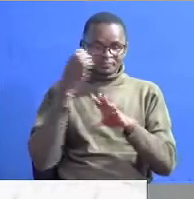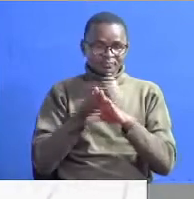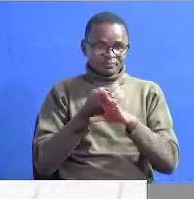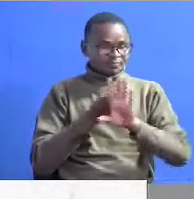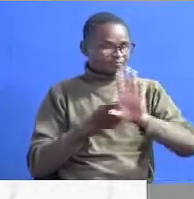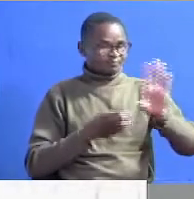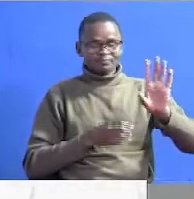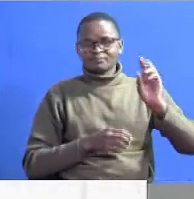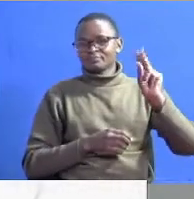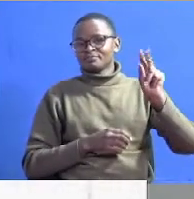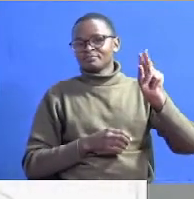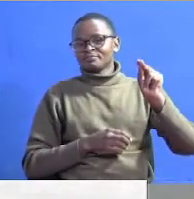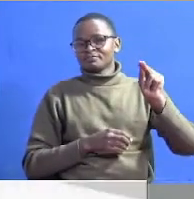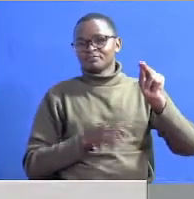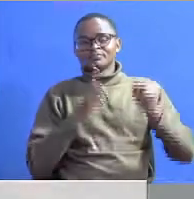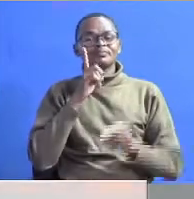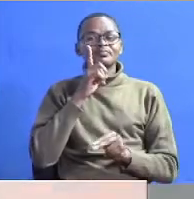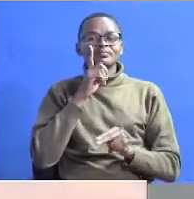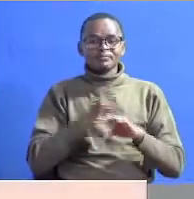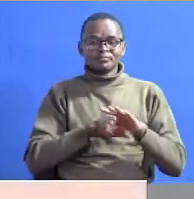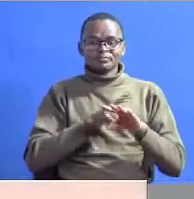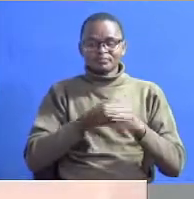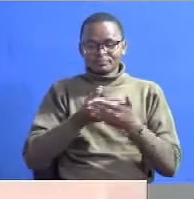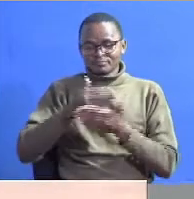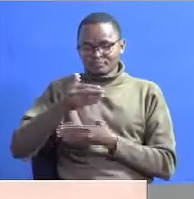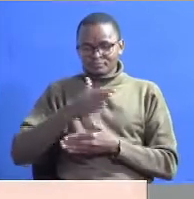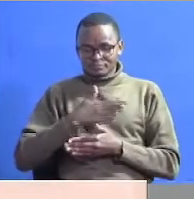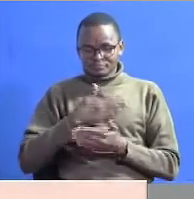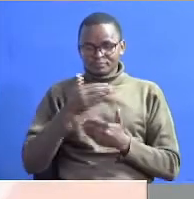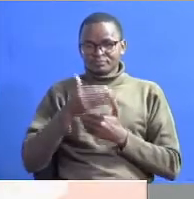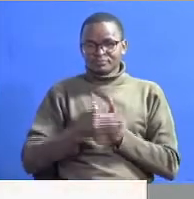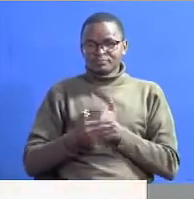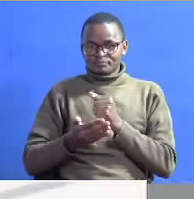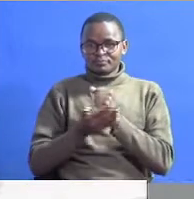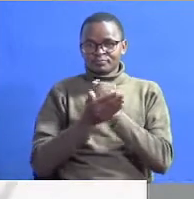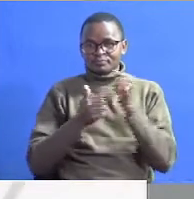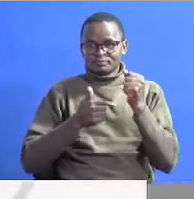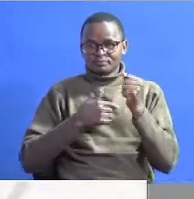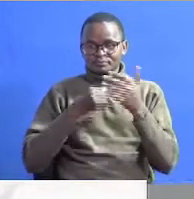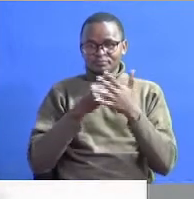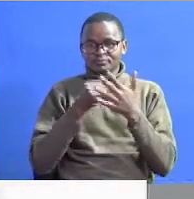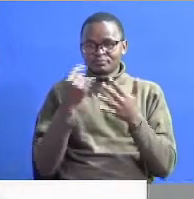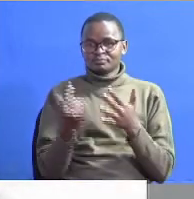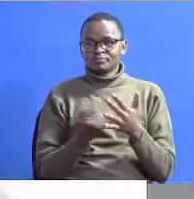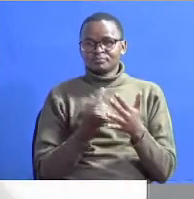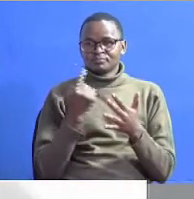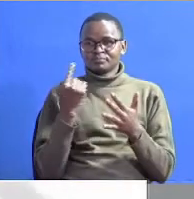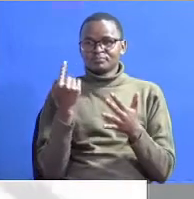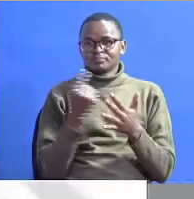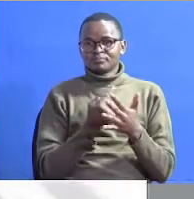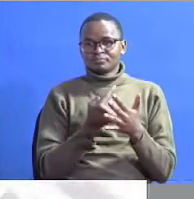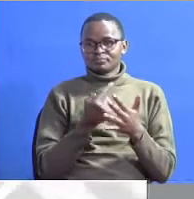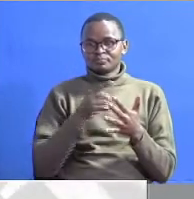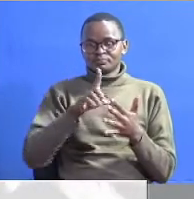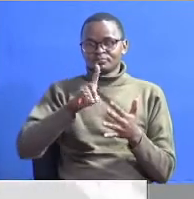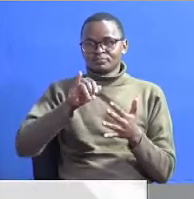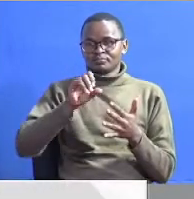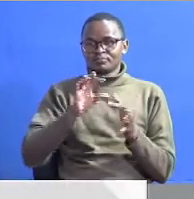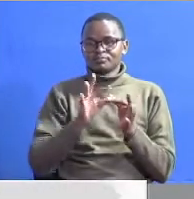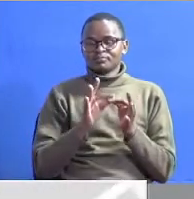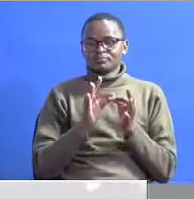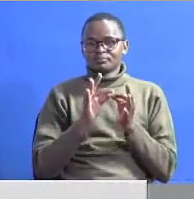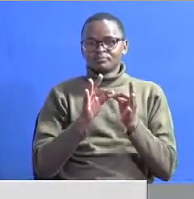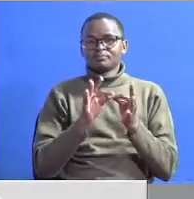your neighbor, you say no. Tomorrow when I want to buy this, my neighbor will assist me. So it is only there's disunity in the